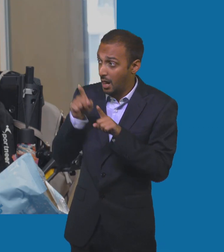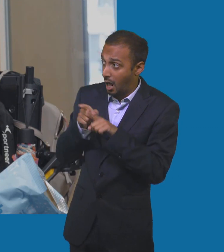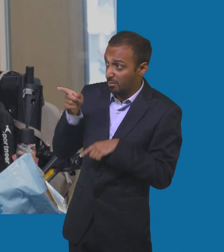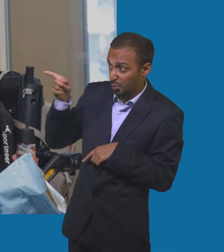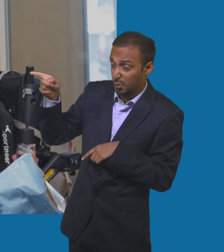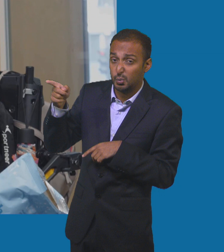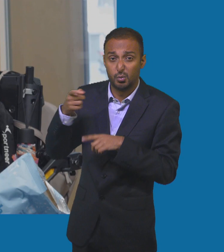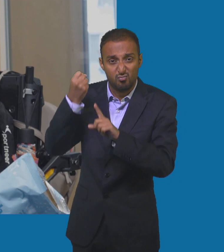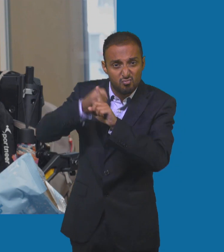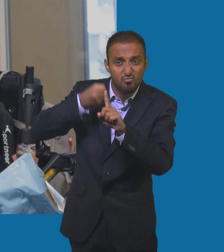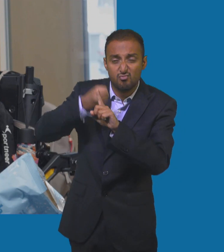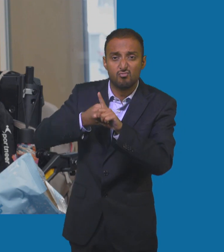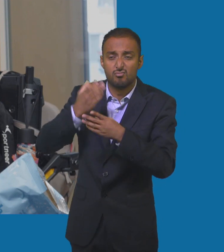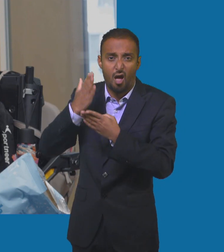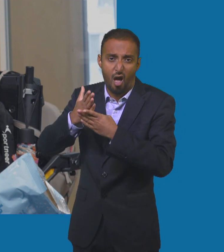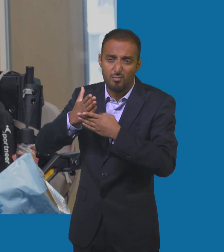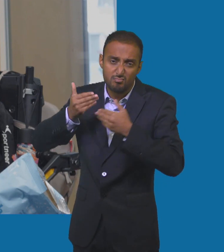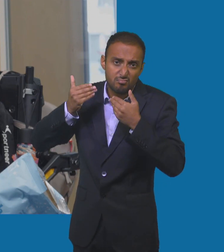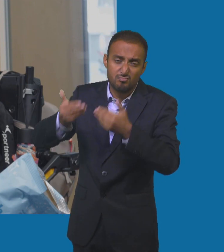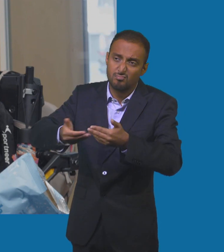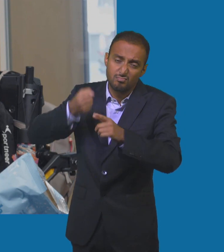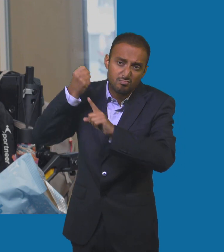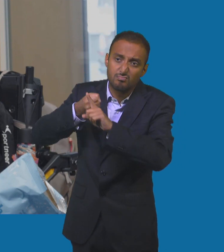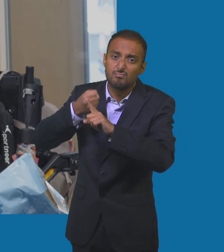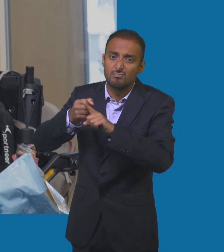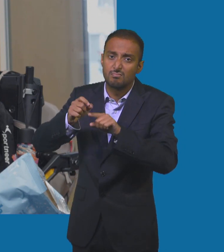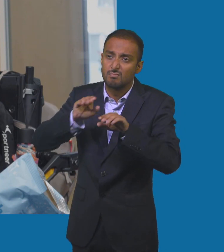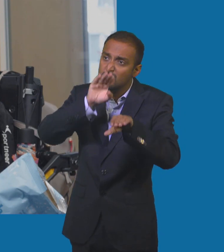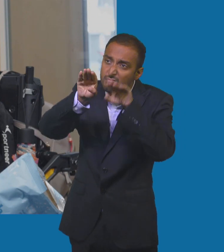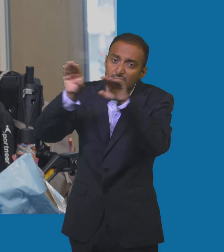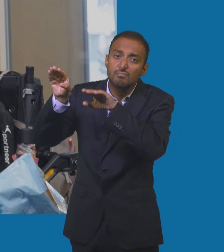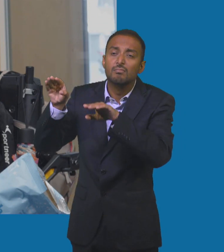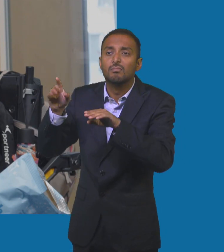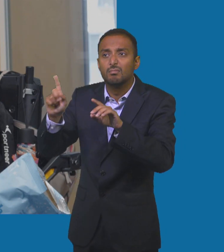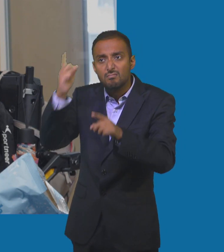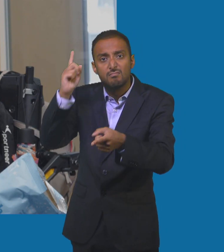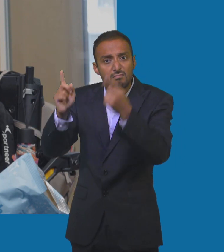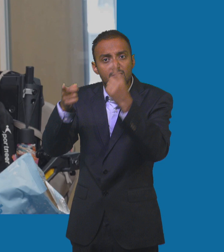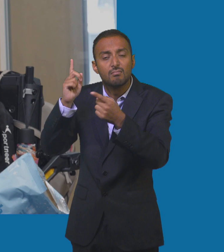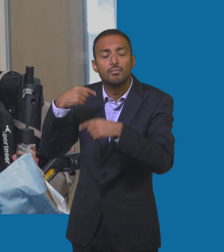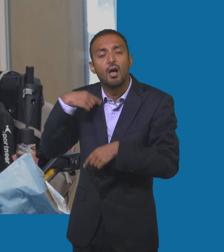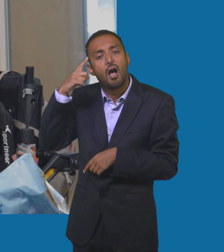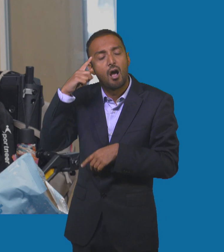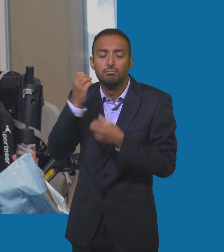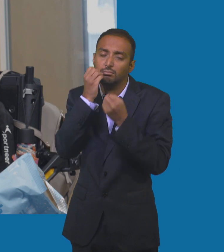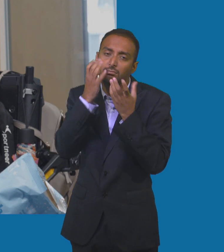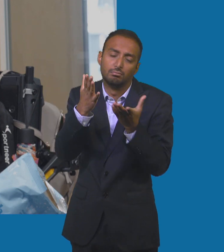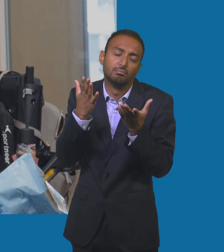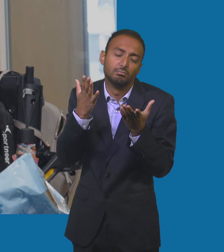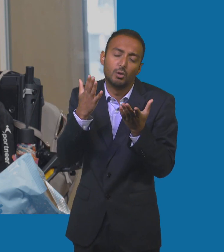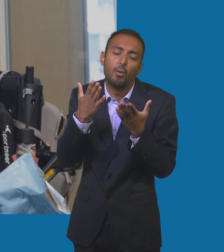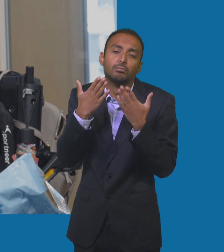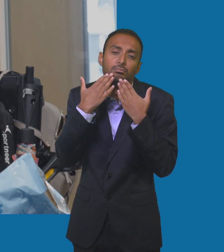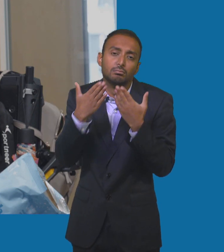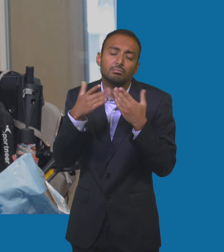the flag and really challenging people and holding people accountable. I think it's wonderful. So yes, keep on with the